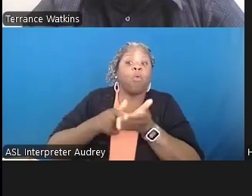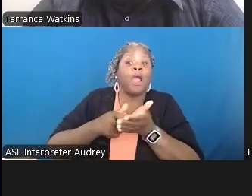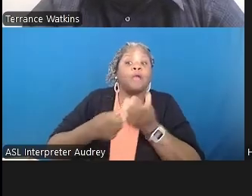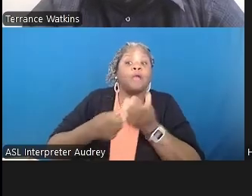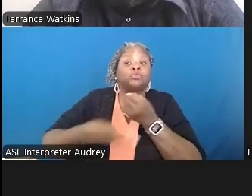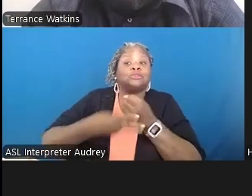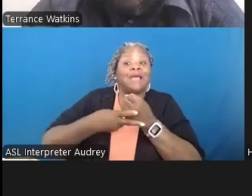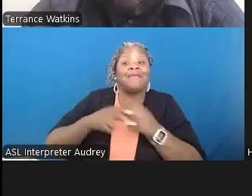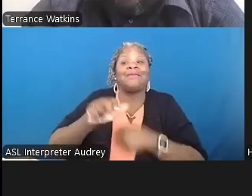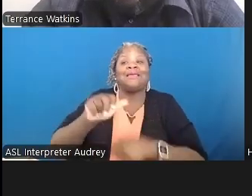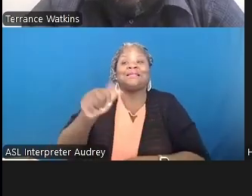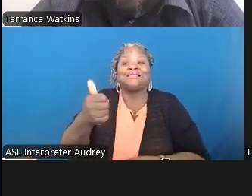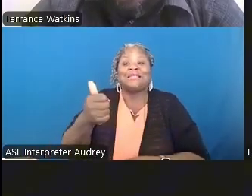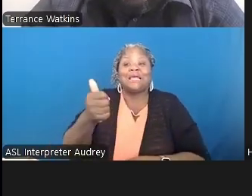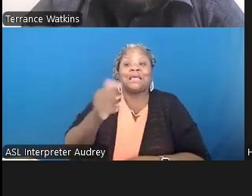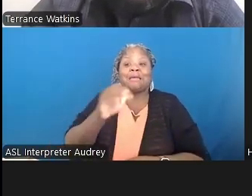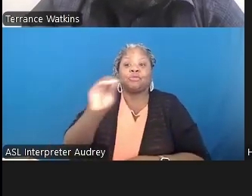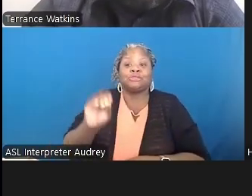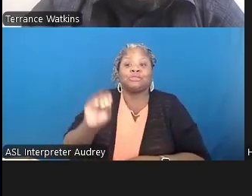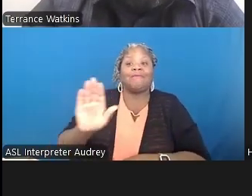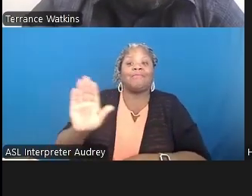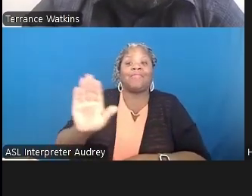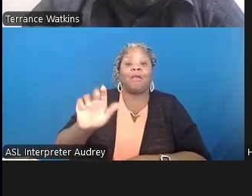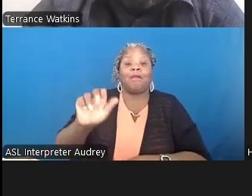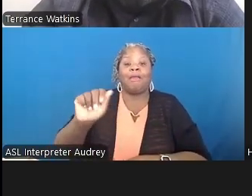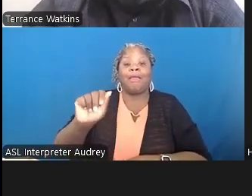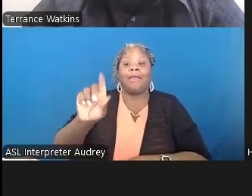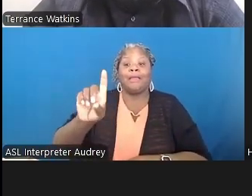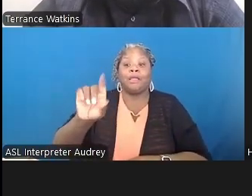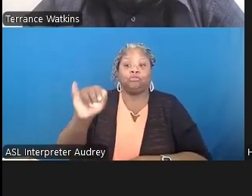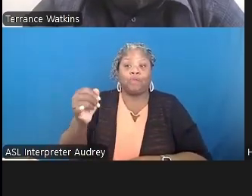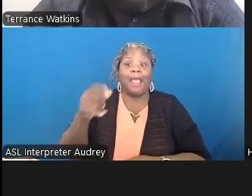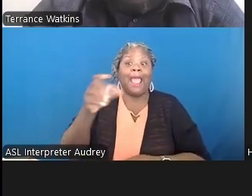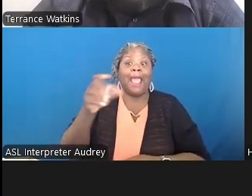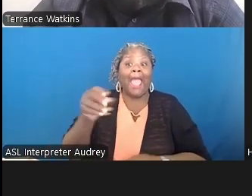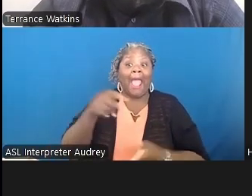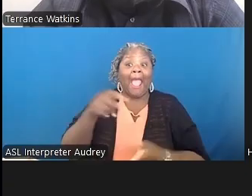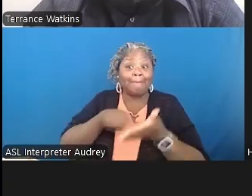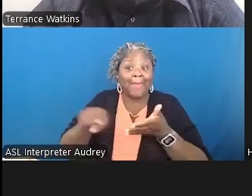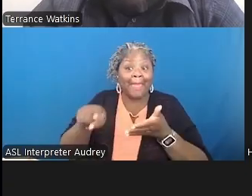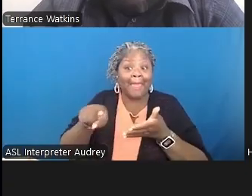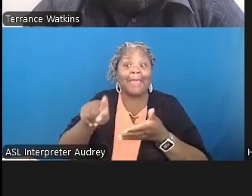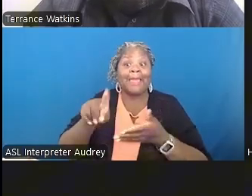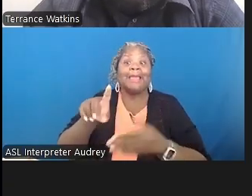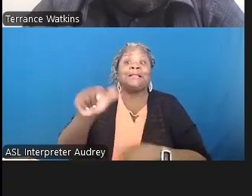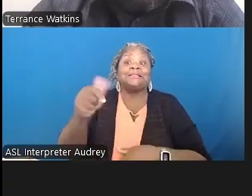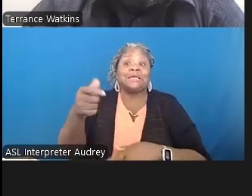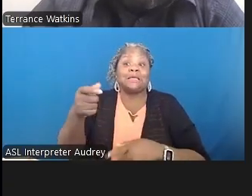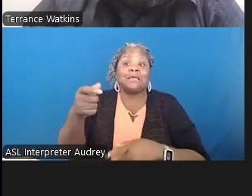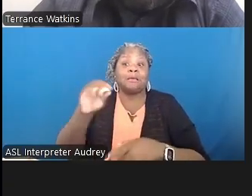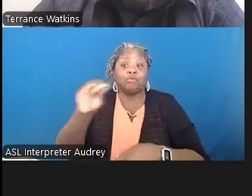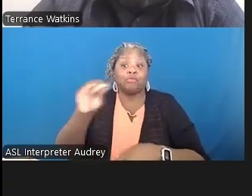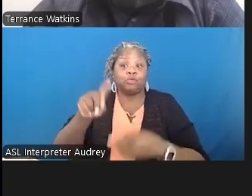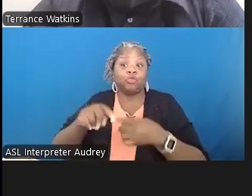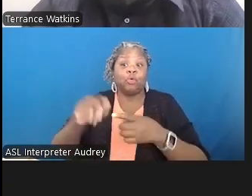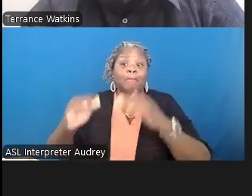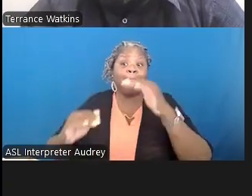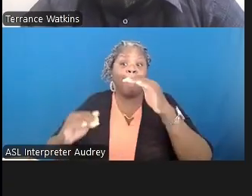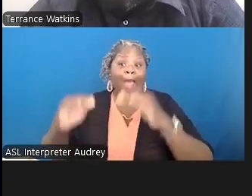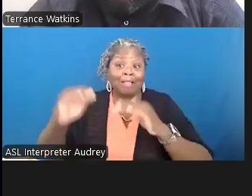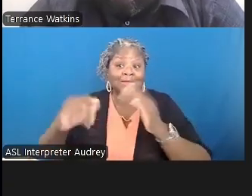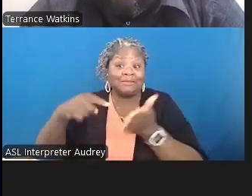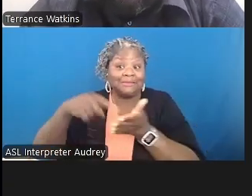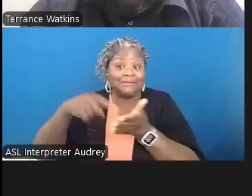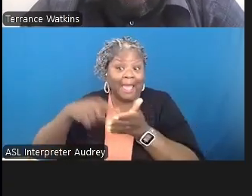their adjusted net income and pay 10% of their adjusted net income towards the balance of debts identified